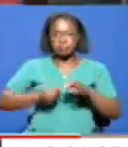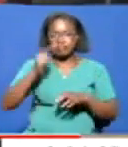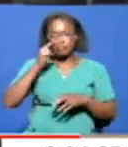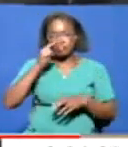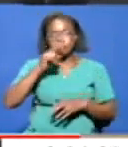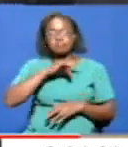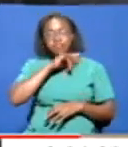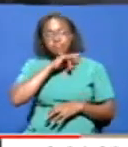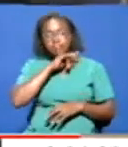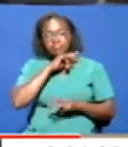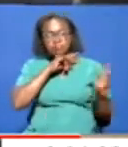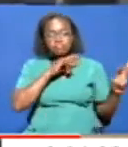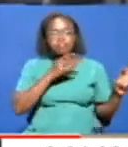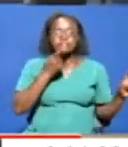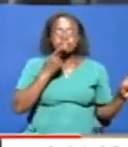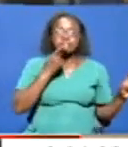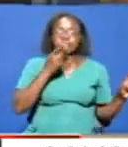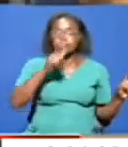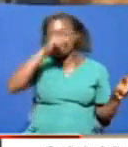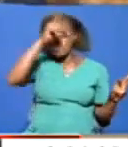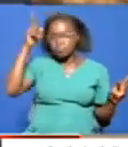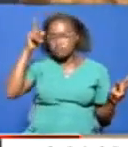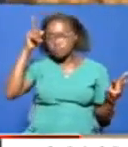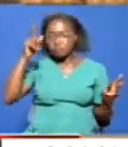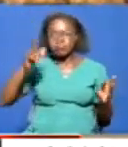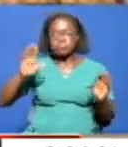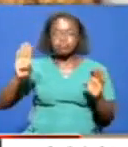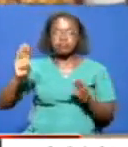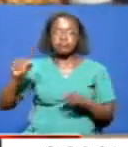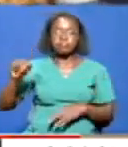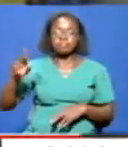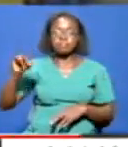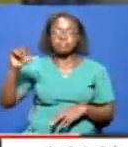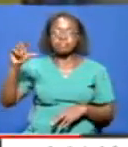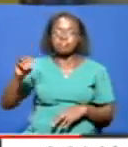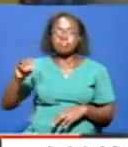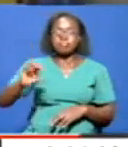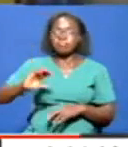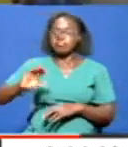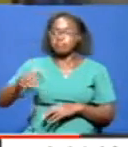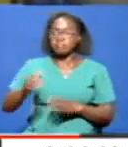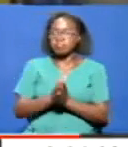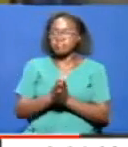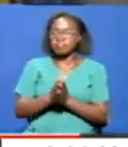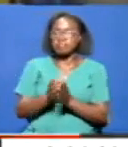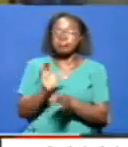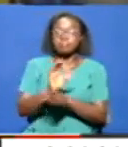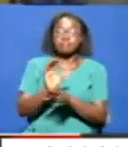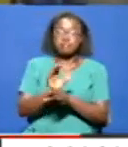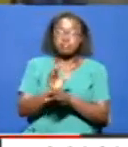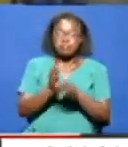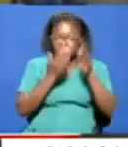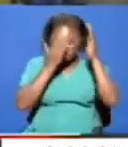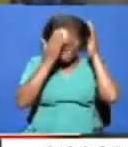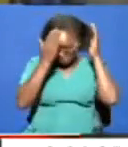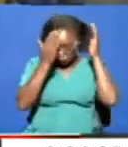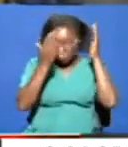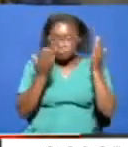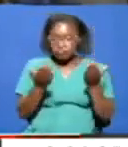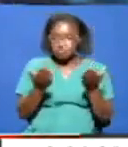West Pokot, Laikipia and Baringo counties, the Glory Outreach Ministries church Archbishop Benson